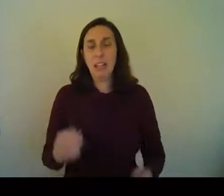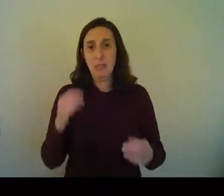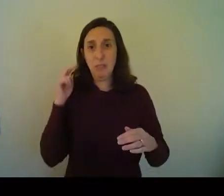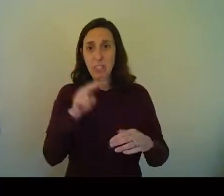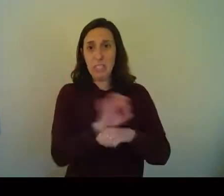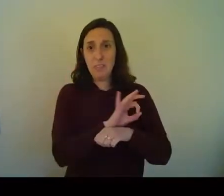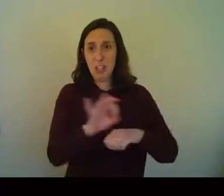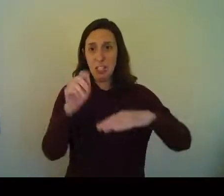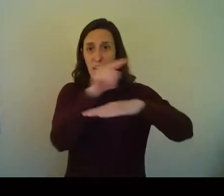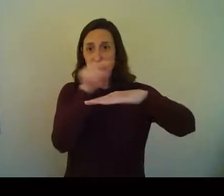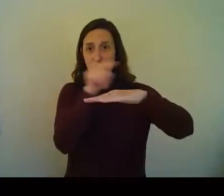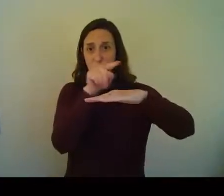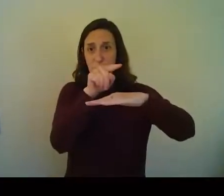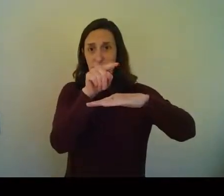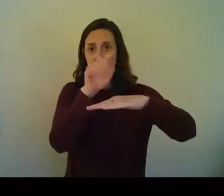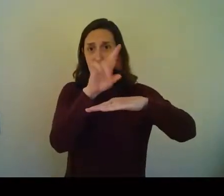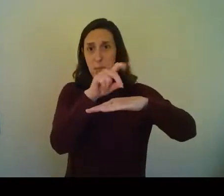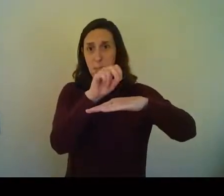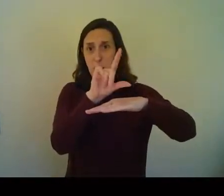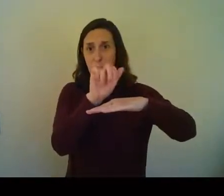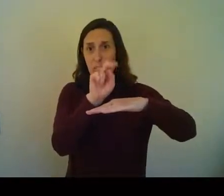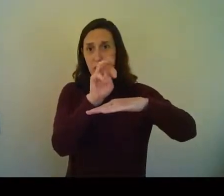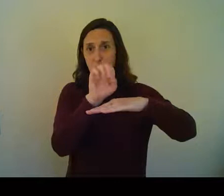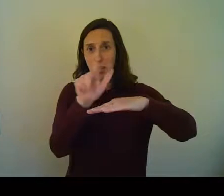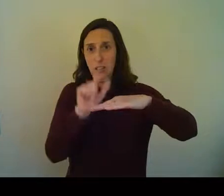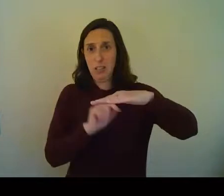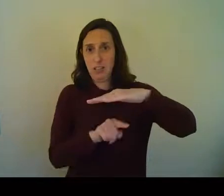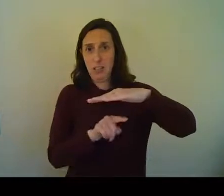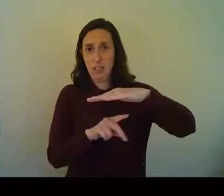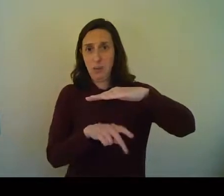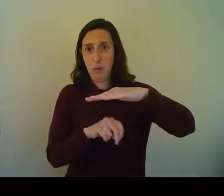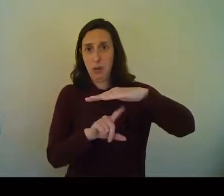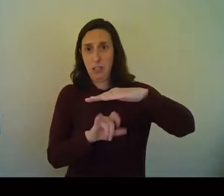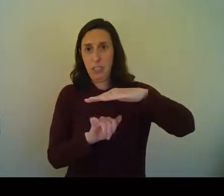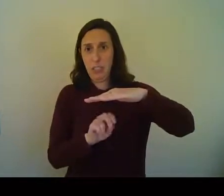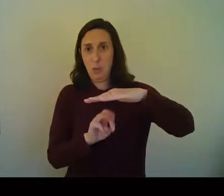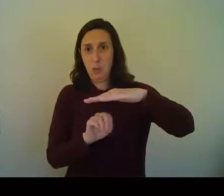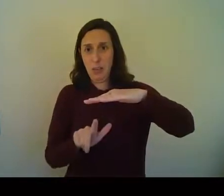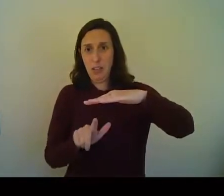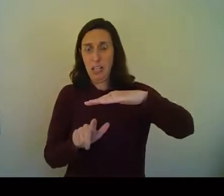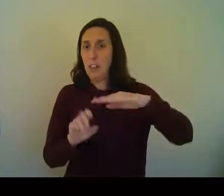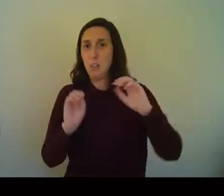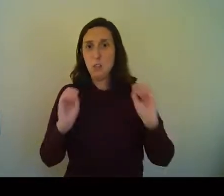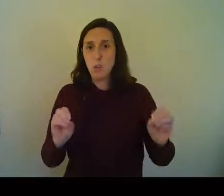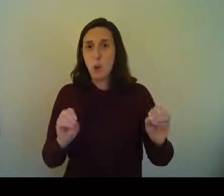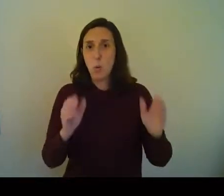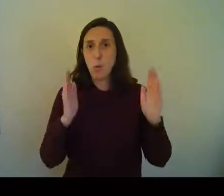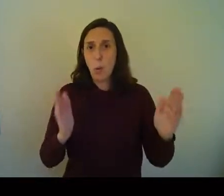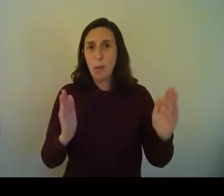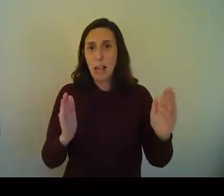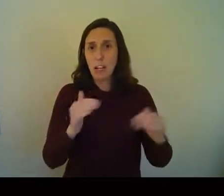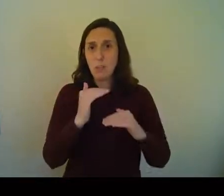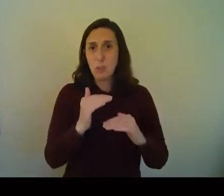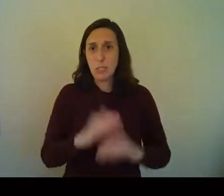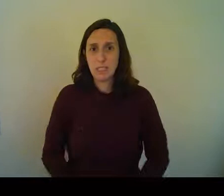polynomial, and the domain is all real numbers. There's no domain restrictions on it. So what I'm going to do here is I'm